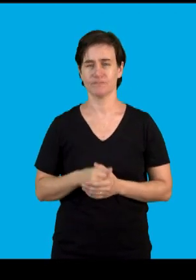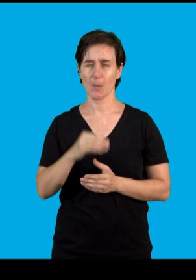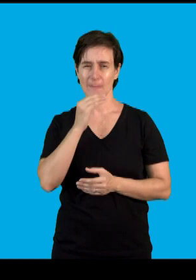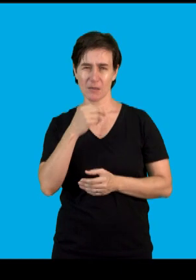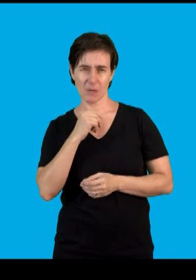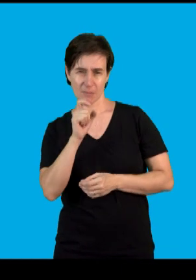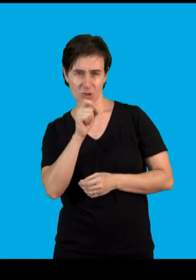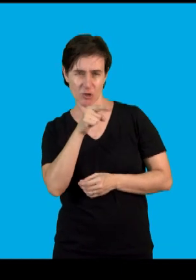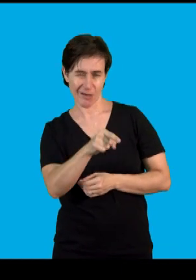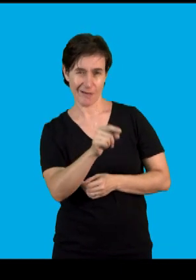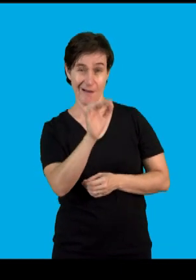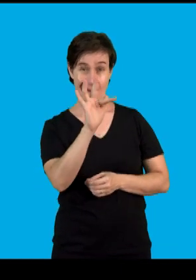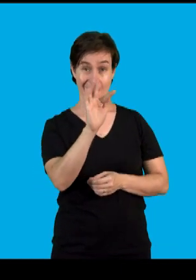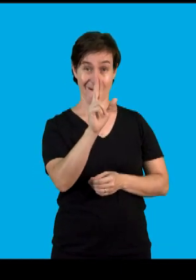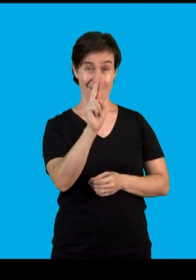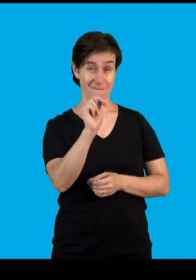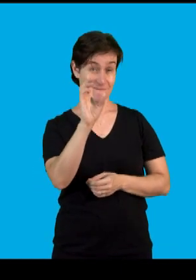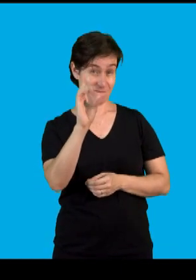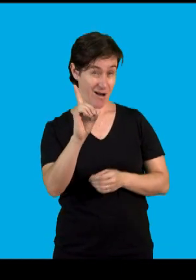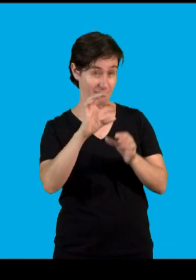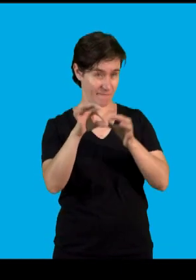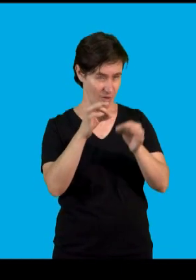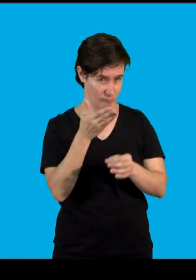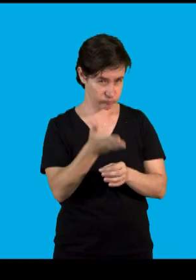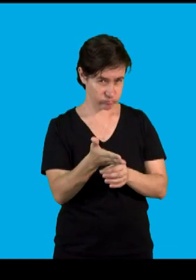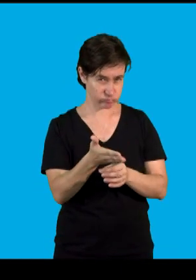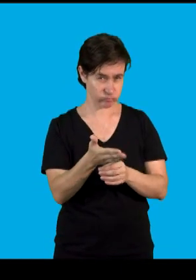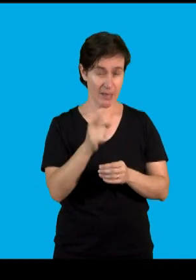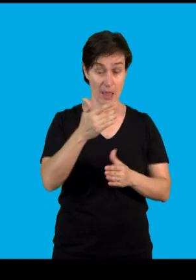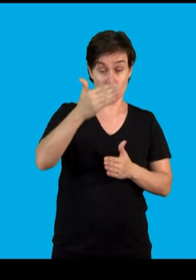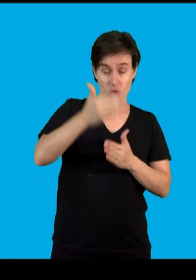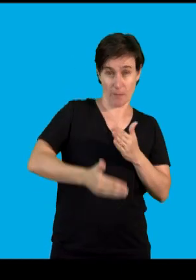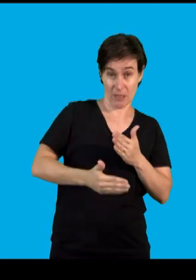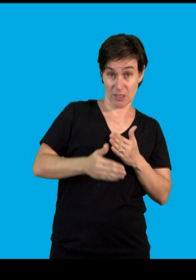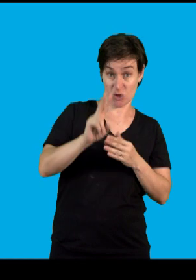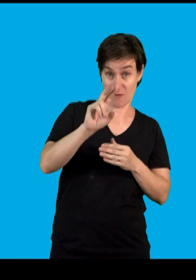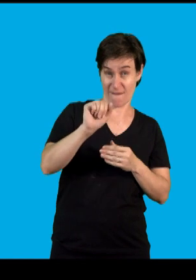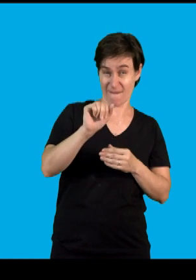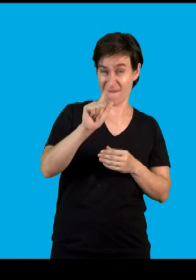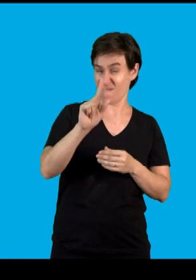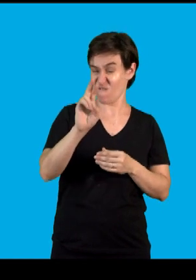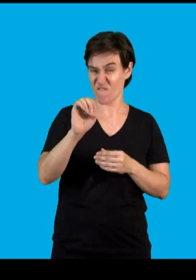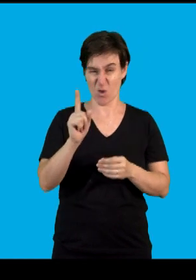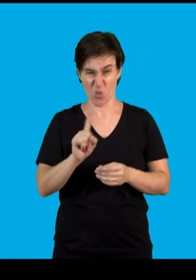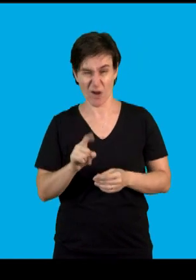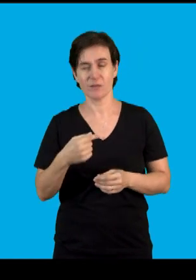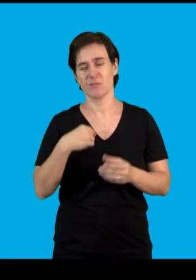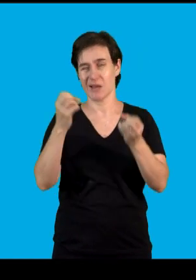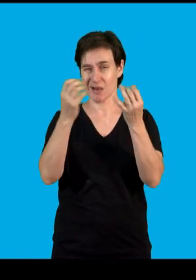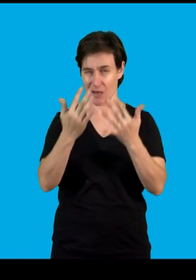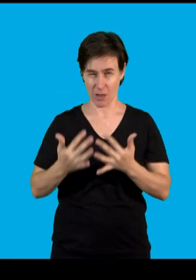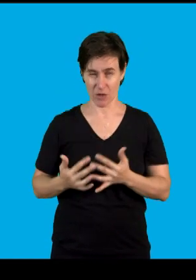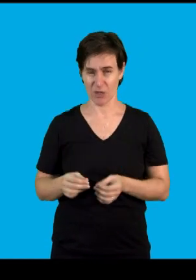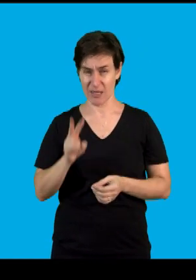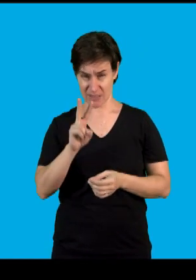and look at the fund value and the termination value, and then you will calculate